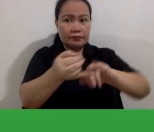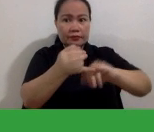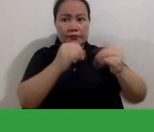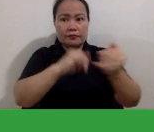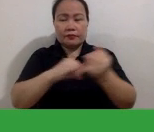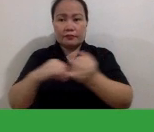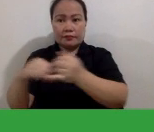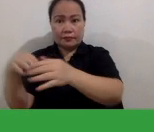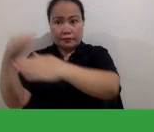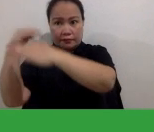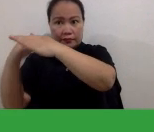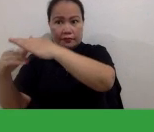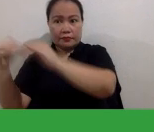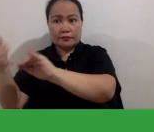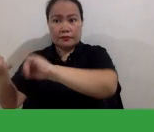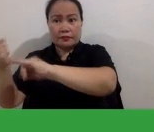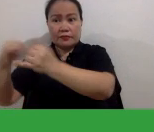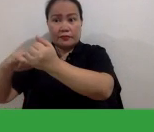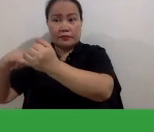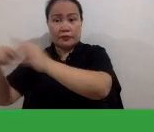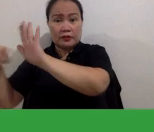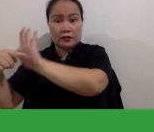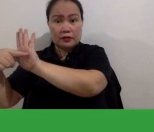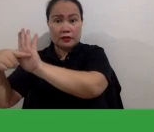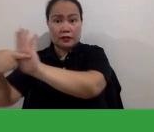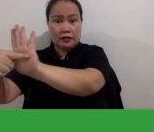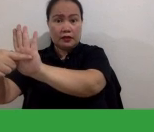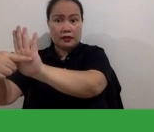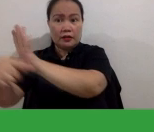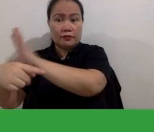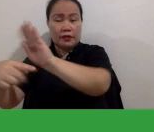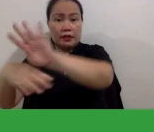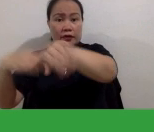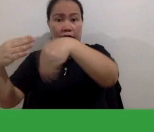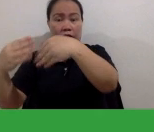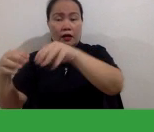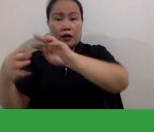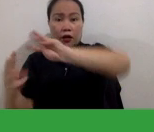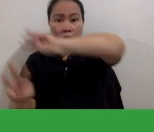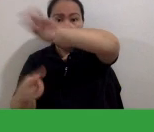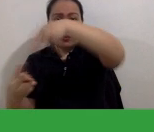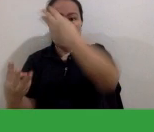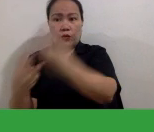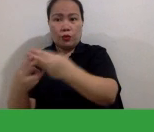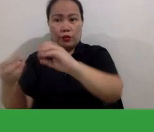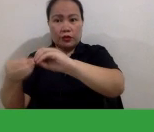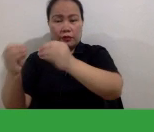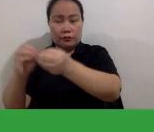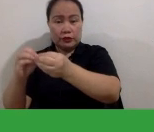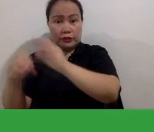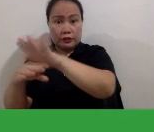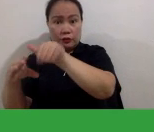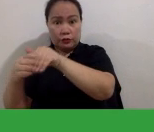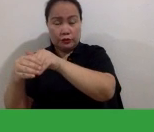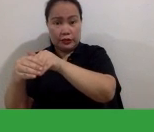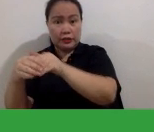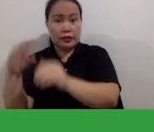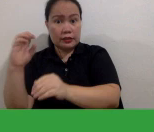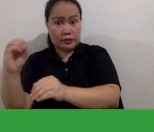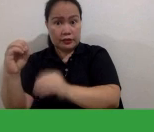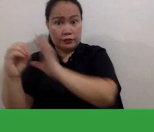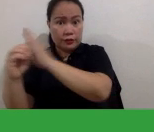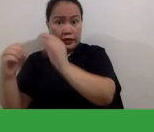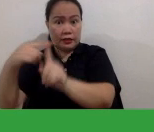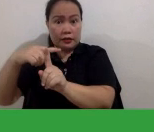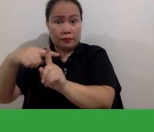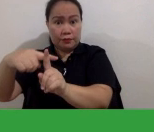under integers, we have the negative integers and the whole numbers, where it includes 0 and the positive numbers.